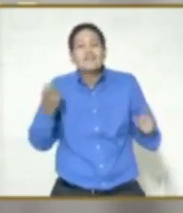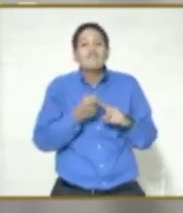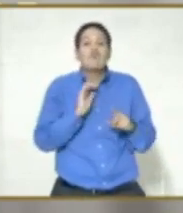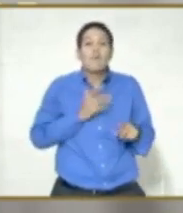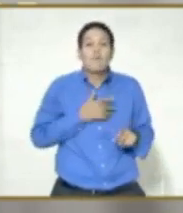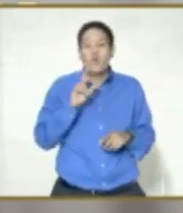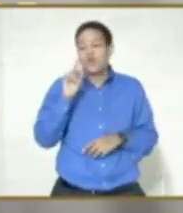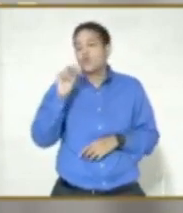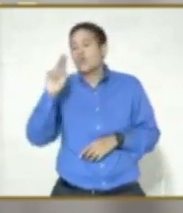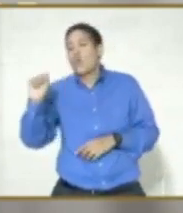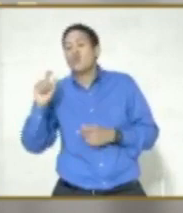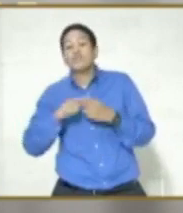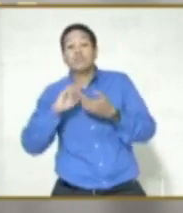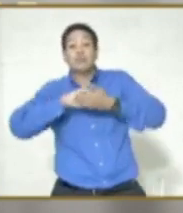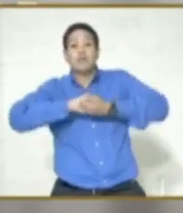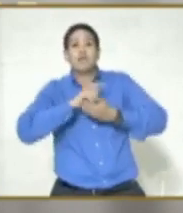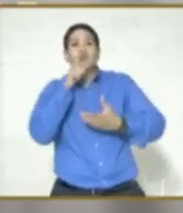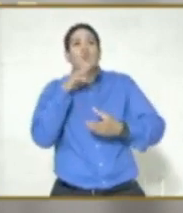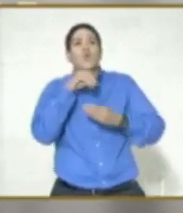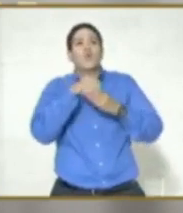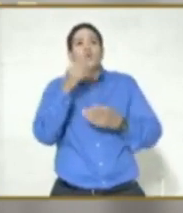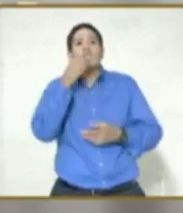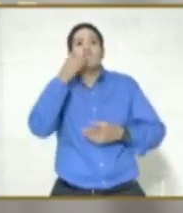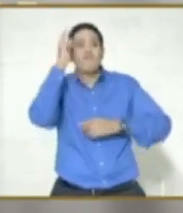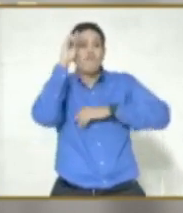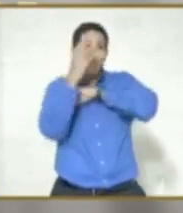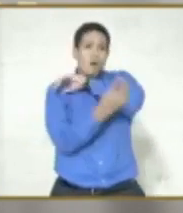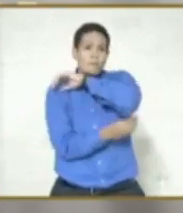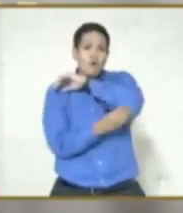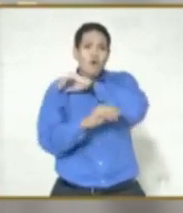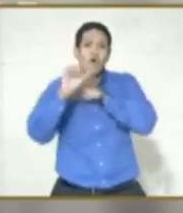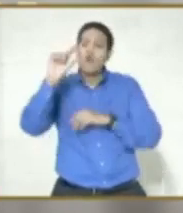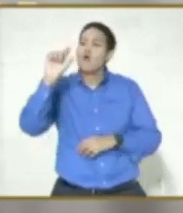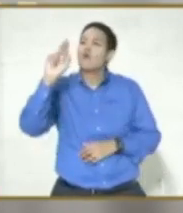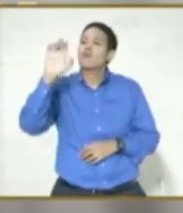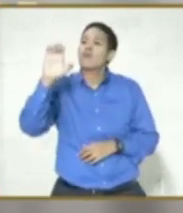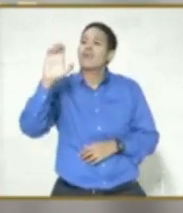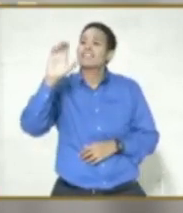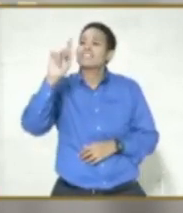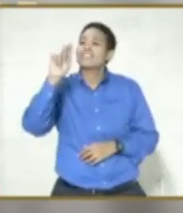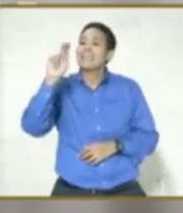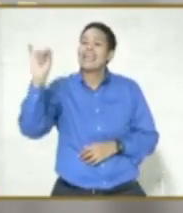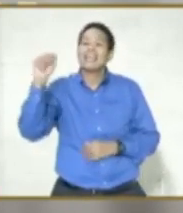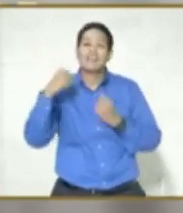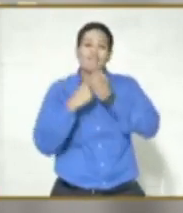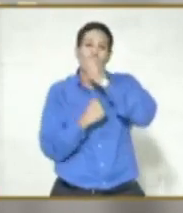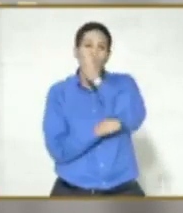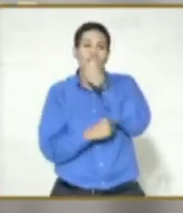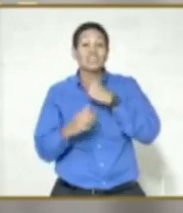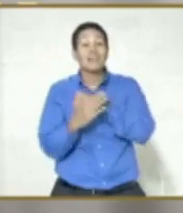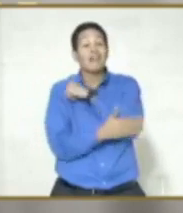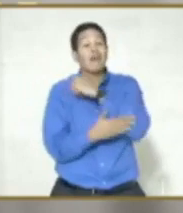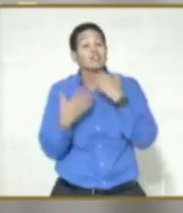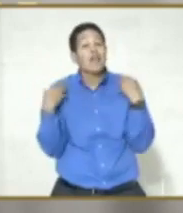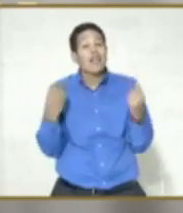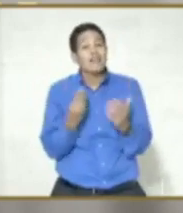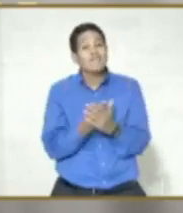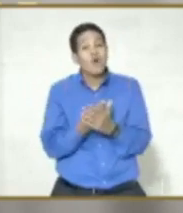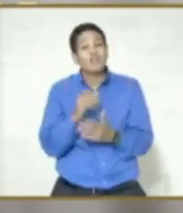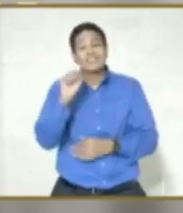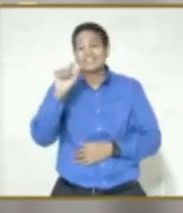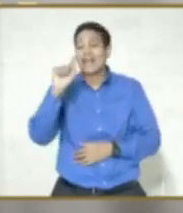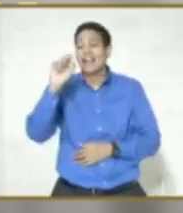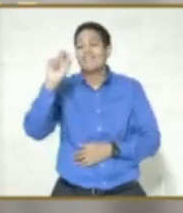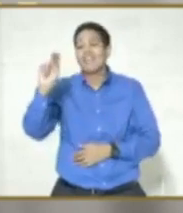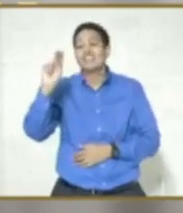and partners who include Food for the Poor, Grace Kennedy Foundation, the National Health Fund, Salvation Army, Denos